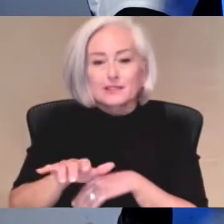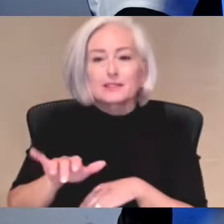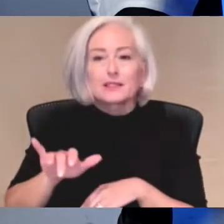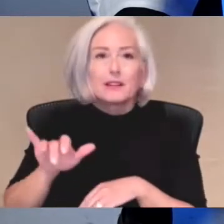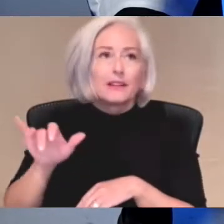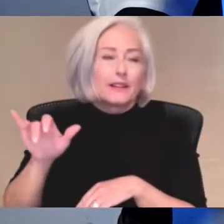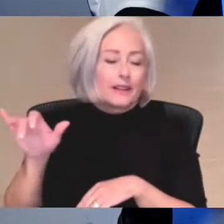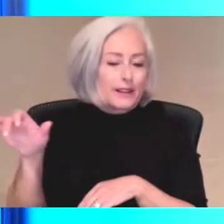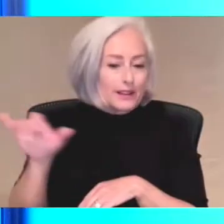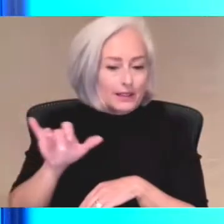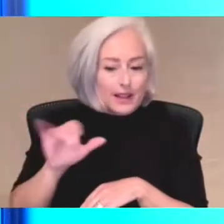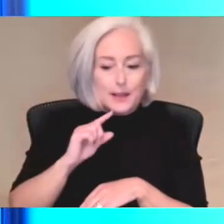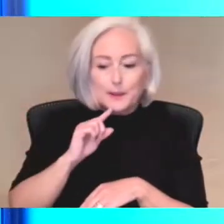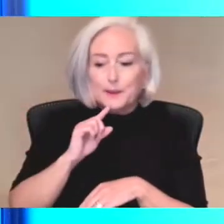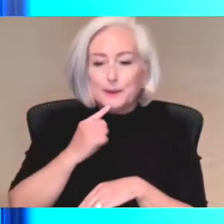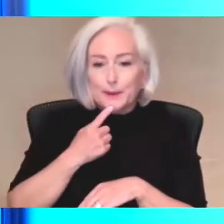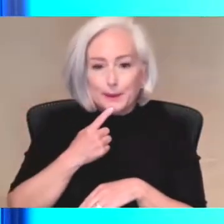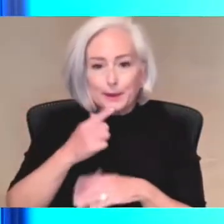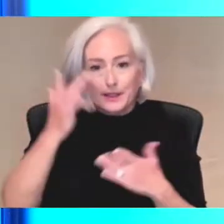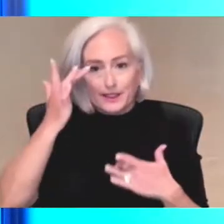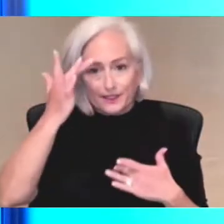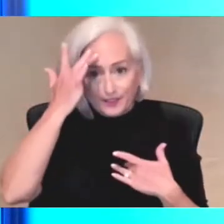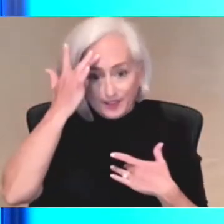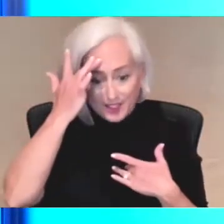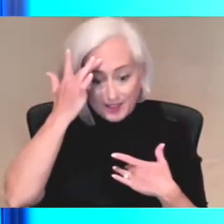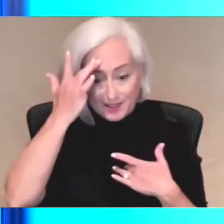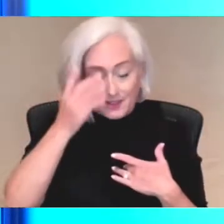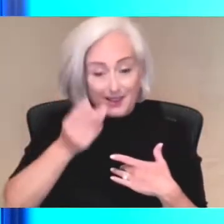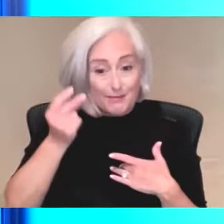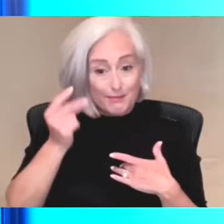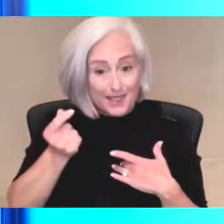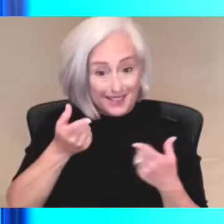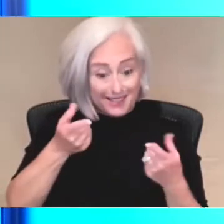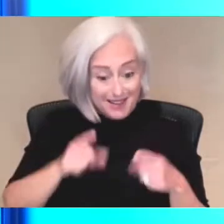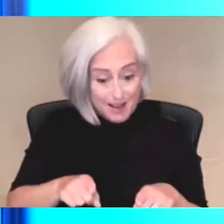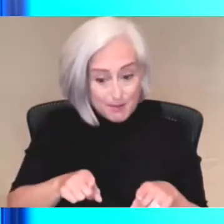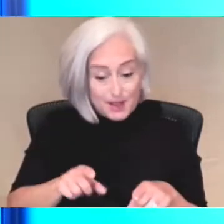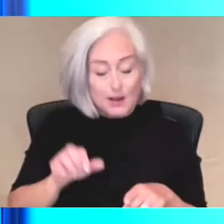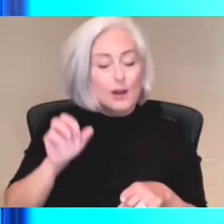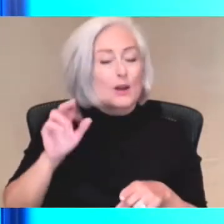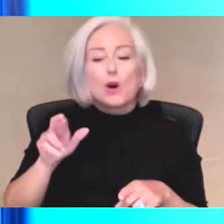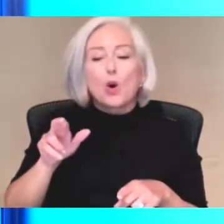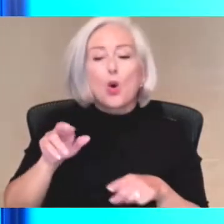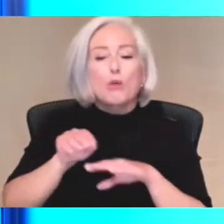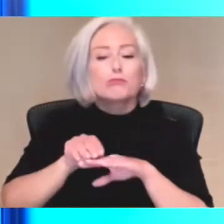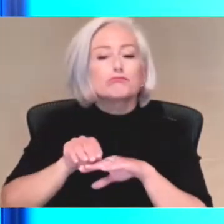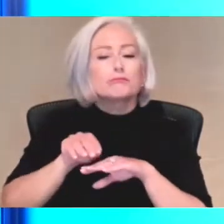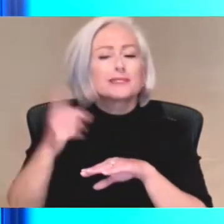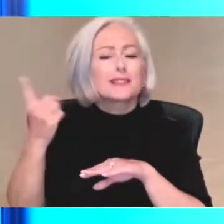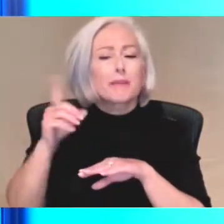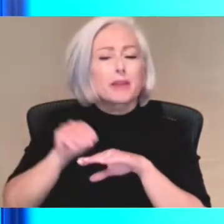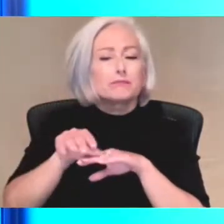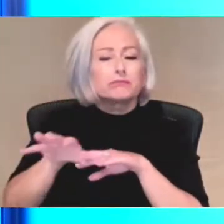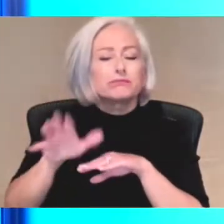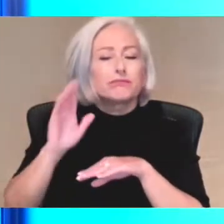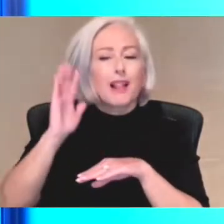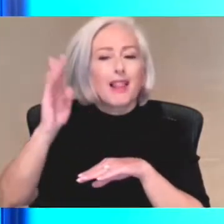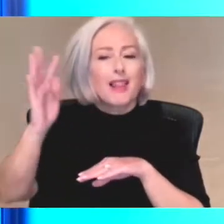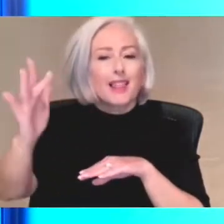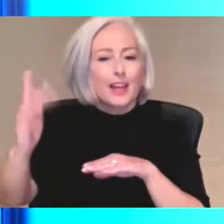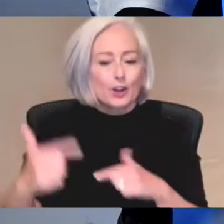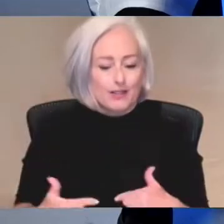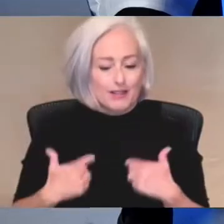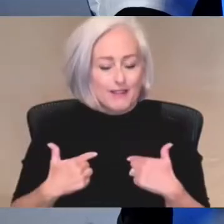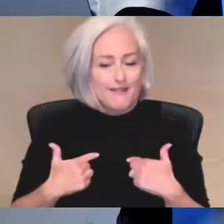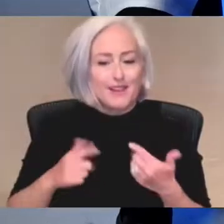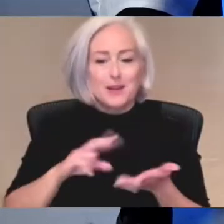treatment, or late effects, things that can occur many months or many years down the line. And that also translates into improved quality of life for patients.